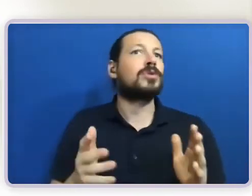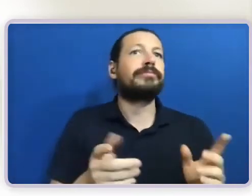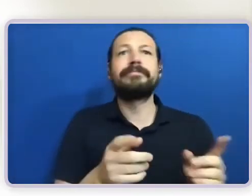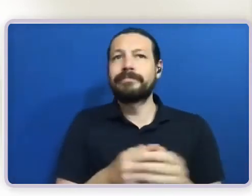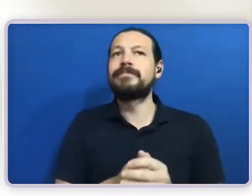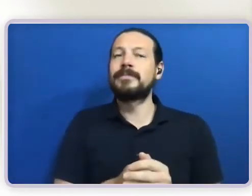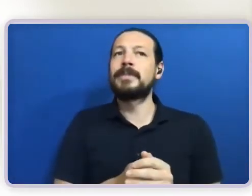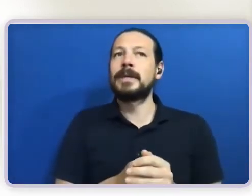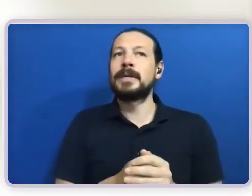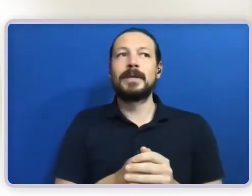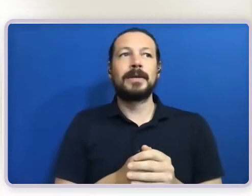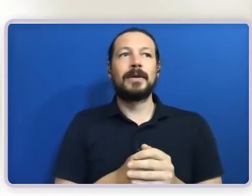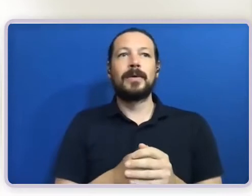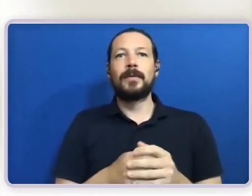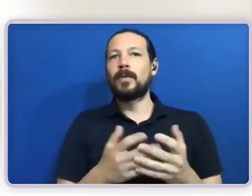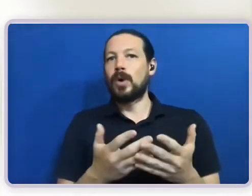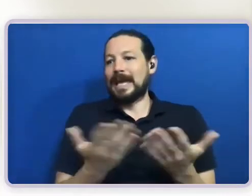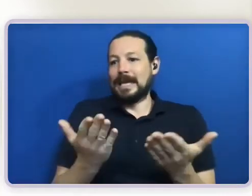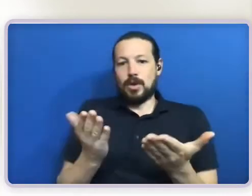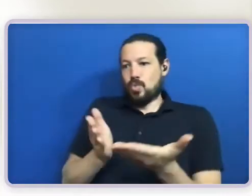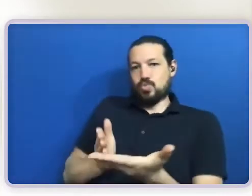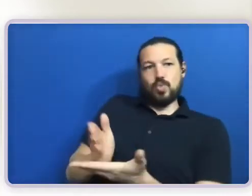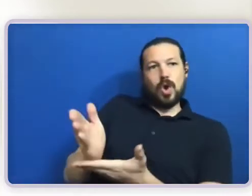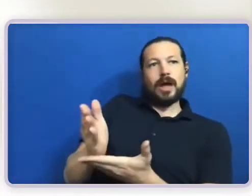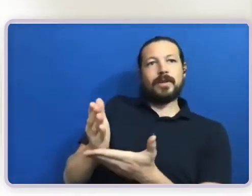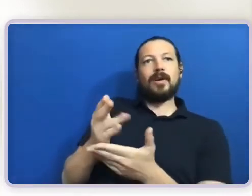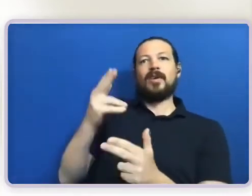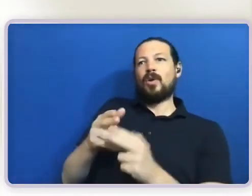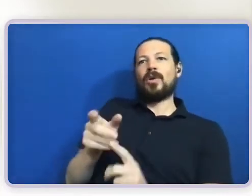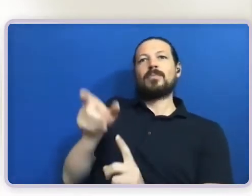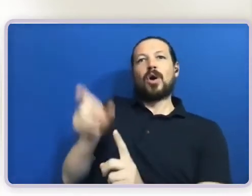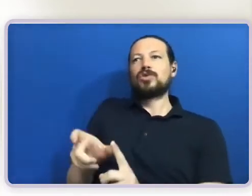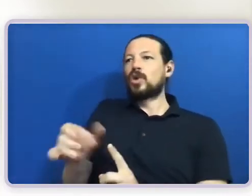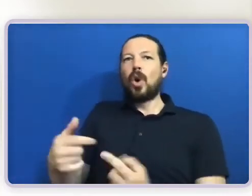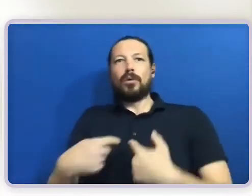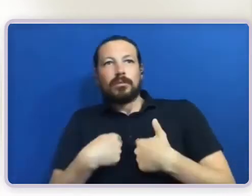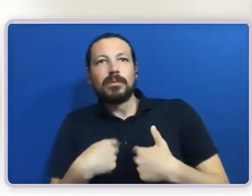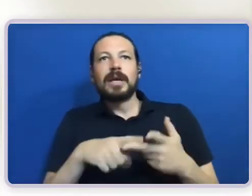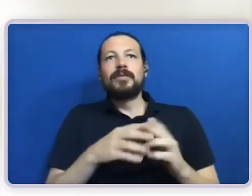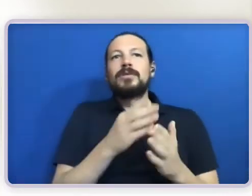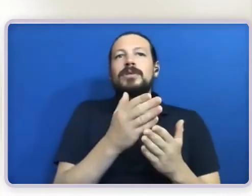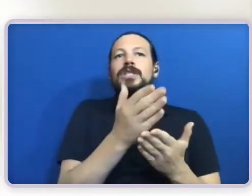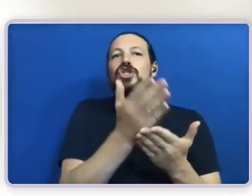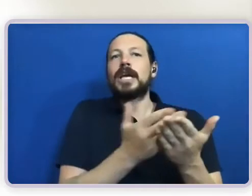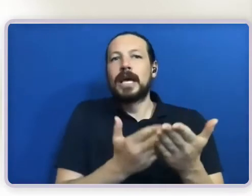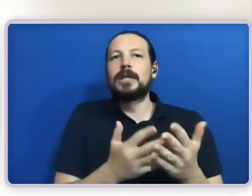or any other fundamental right being at risk if you share your story.